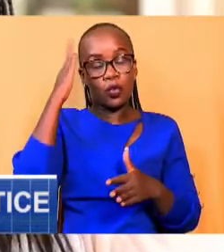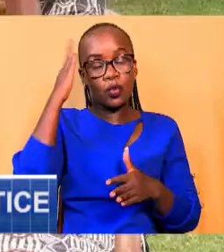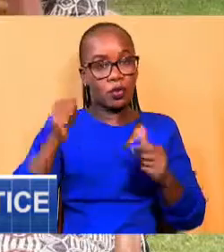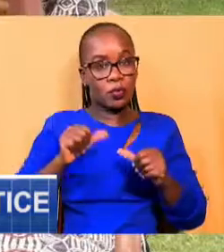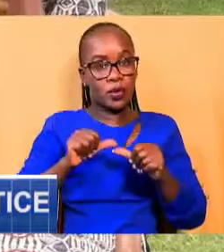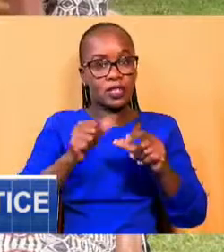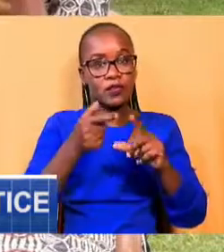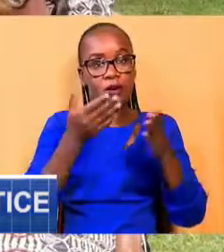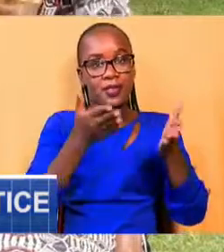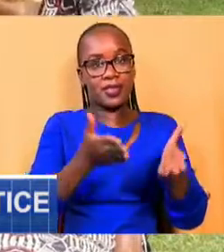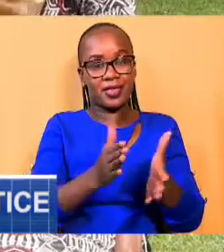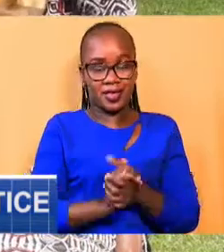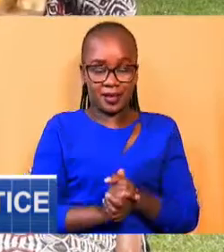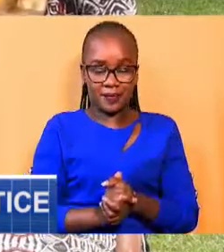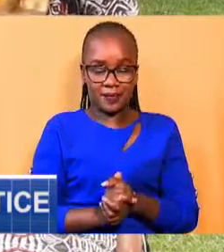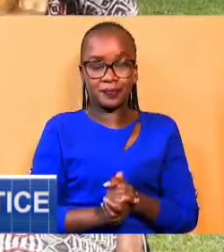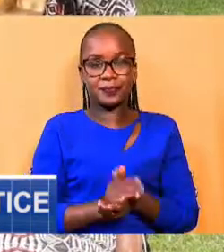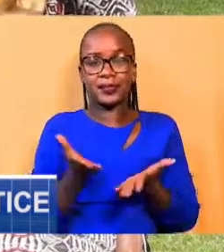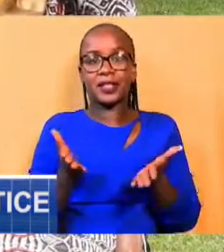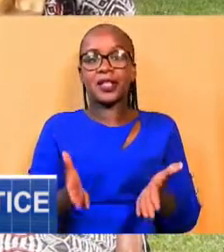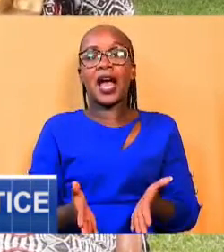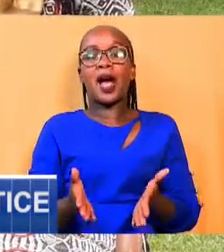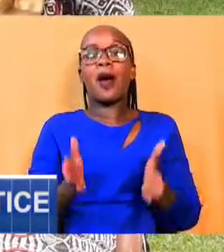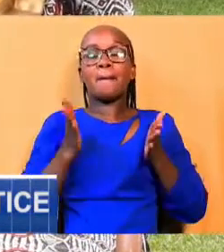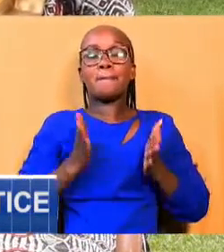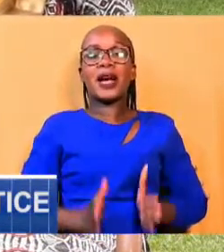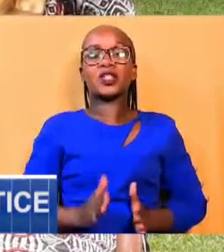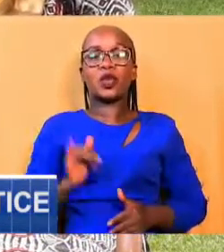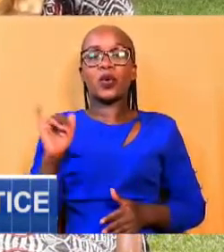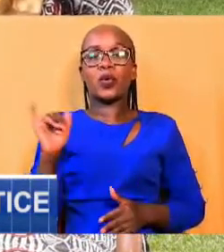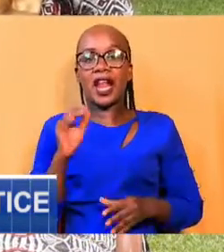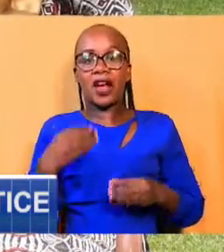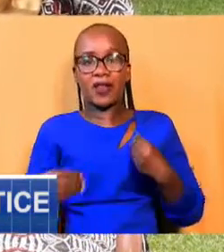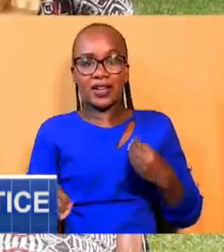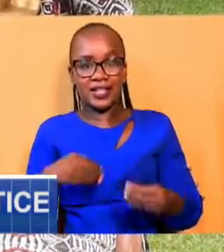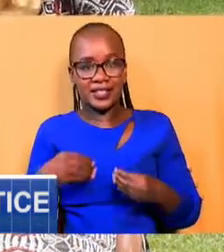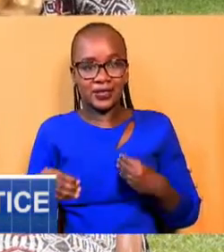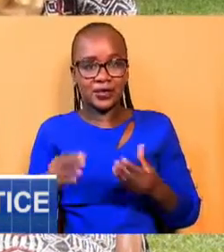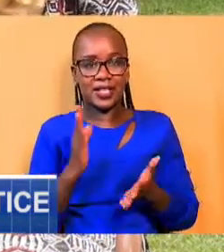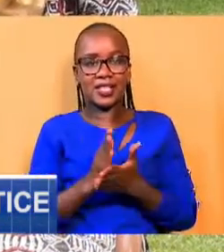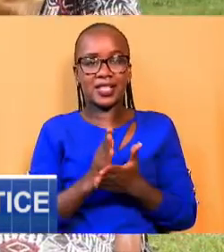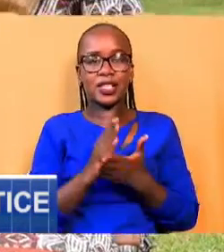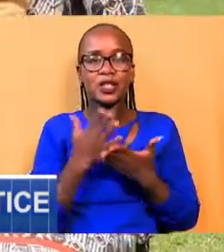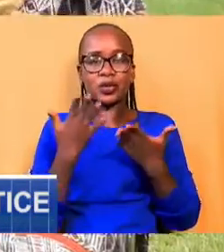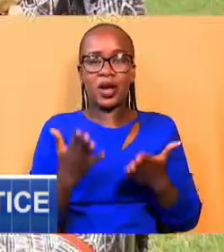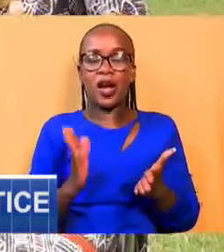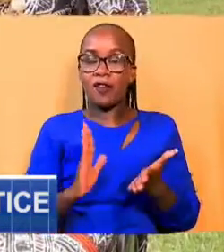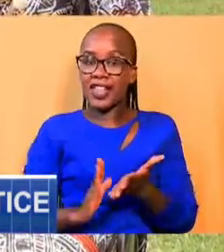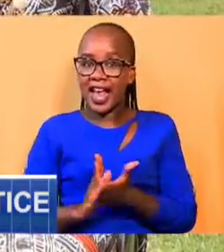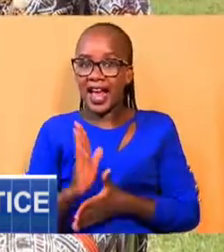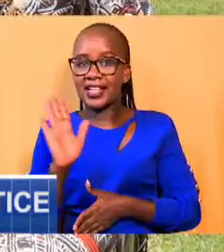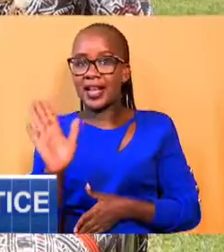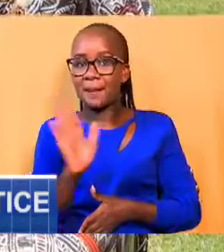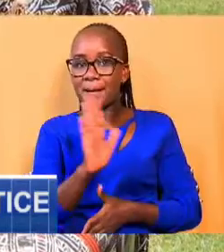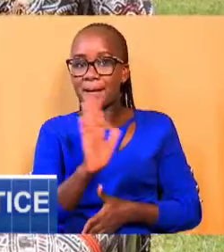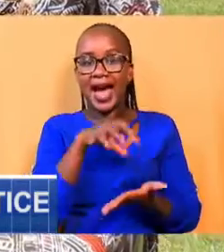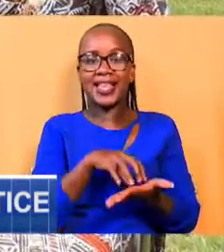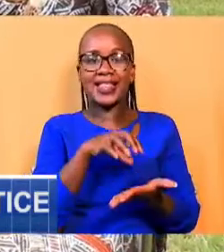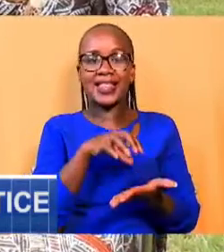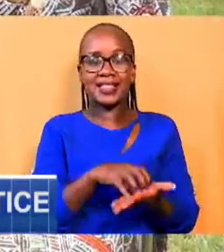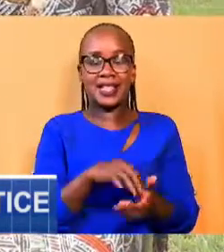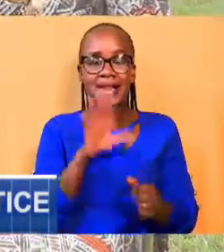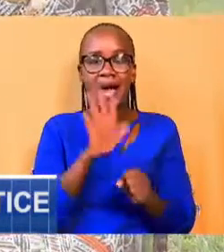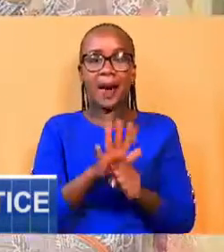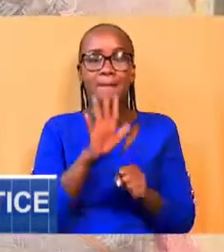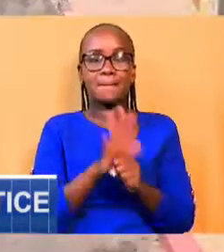from there. Wrongfully convicted persons with intellectual disabilities is a violation of their rights. In this case,